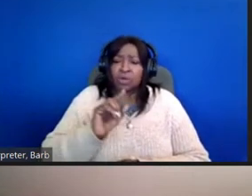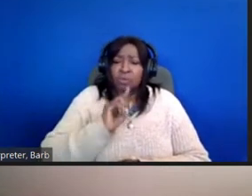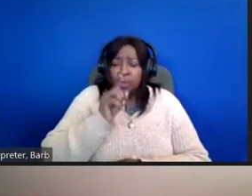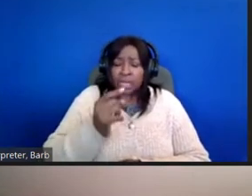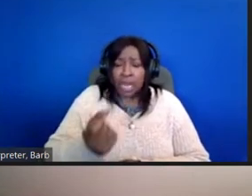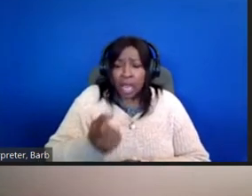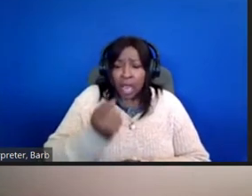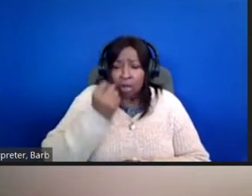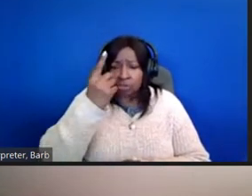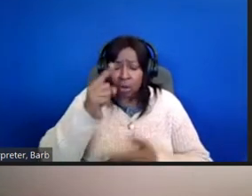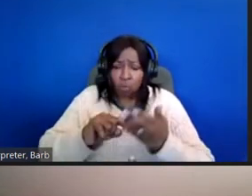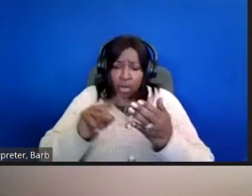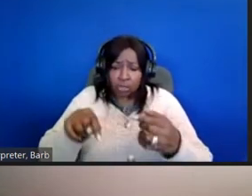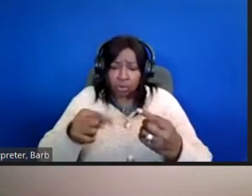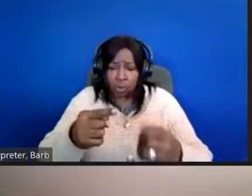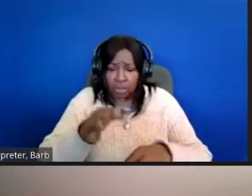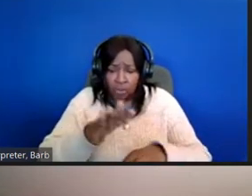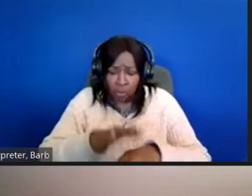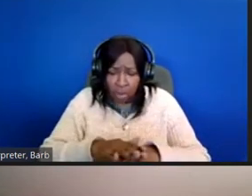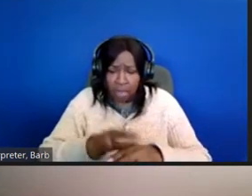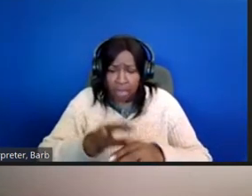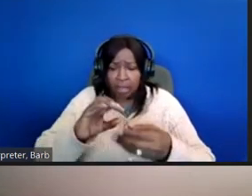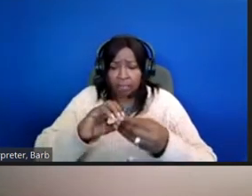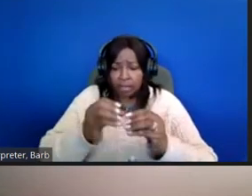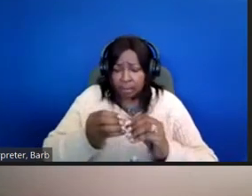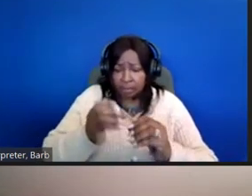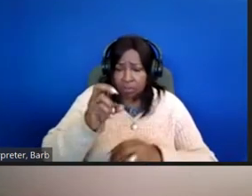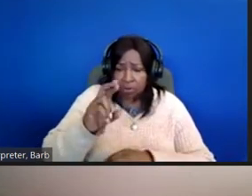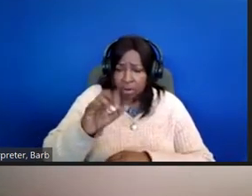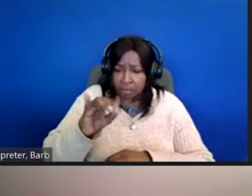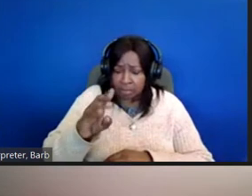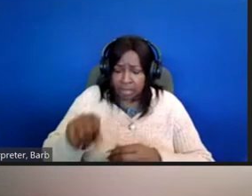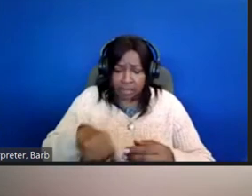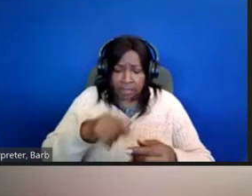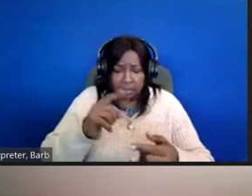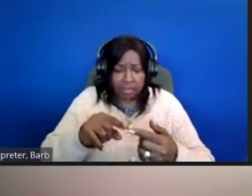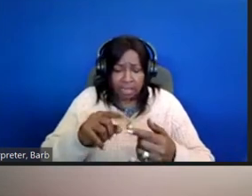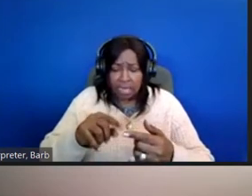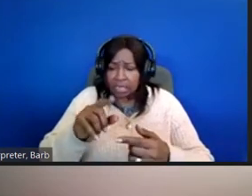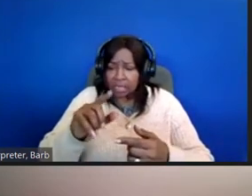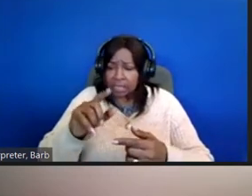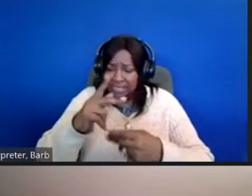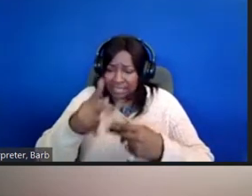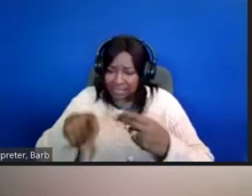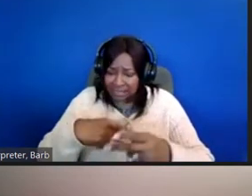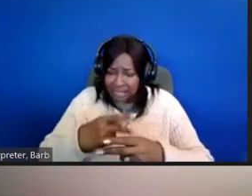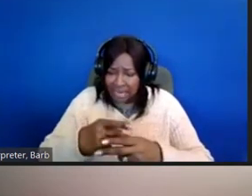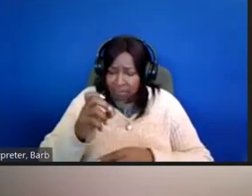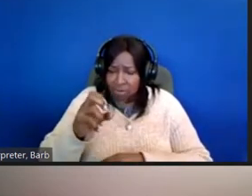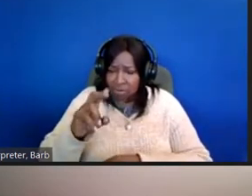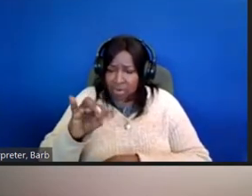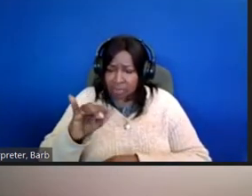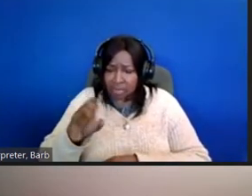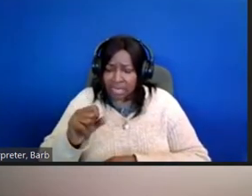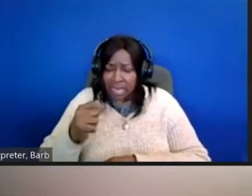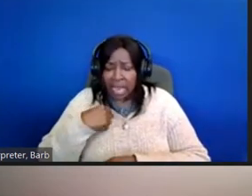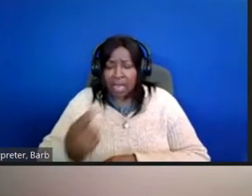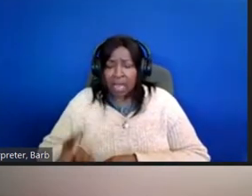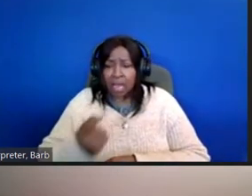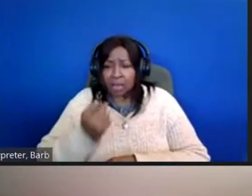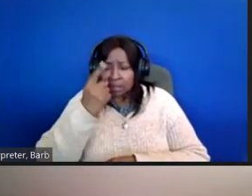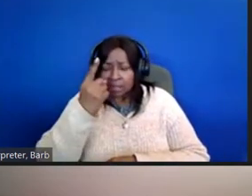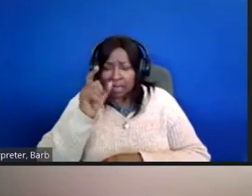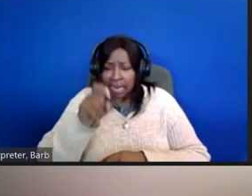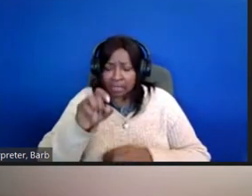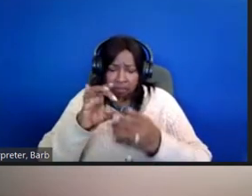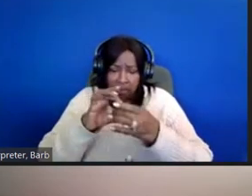what is going on, the number of crimes, the type of crimes, I mean, I understand that it has to be proportional to the size of the system, but also